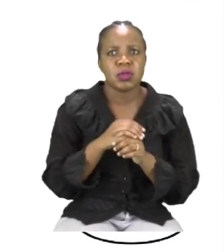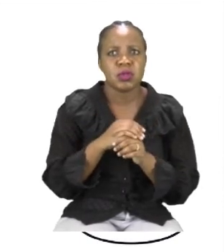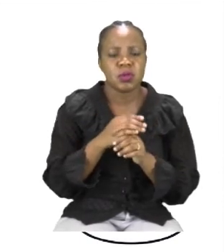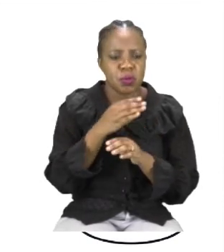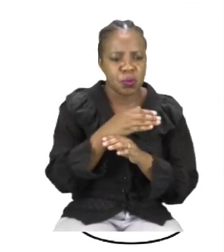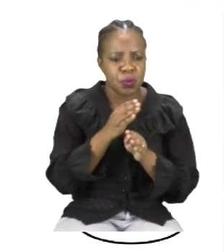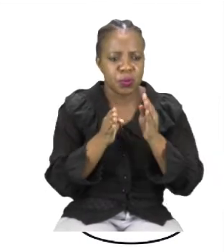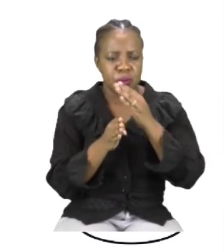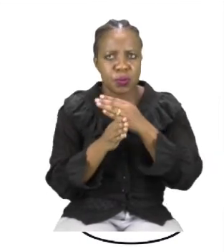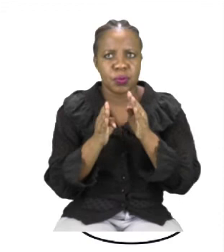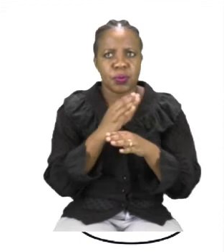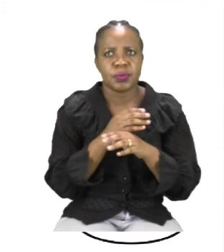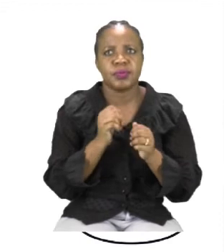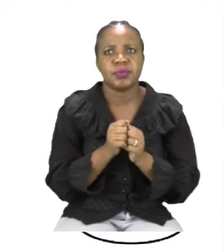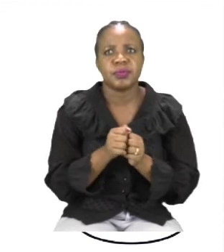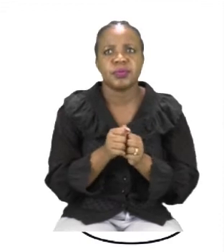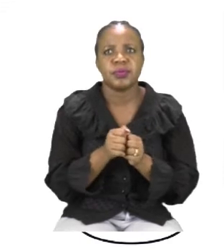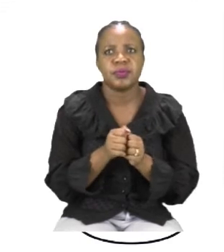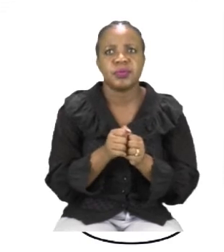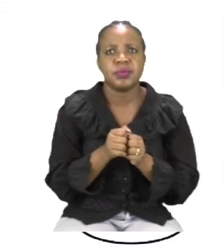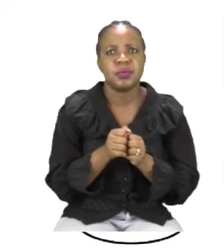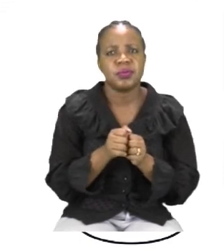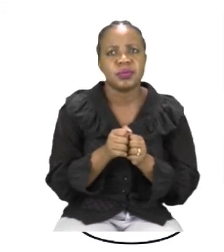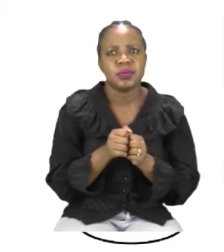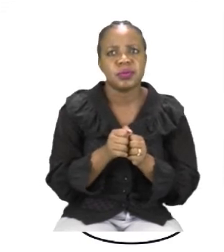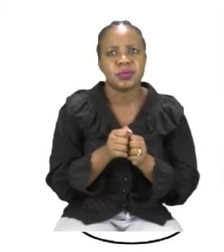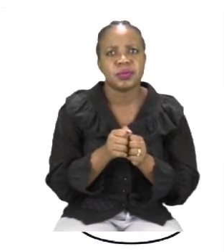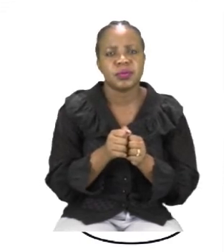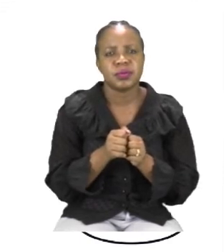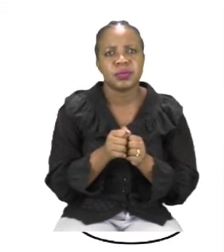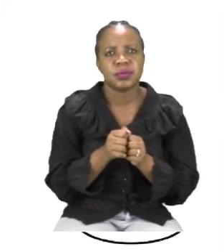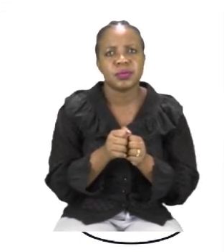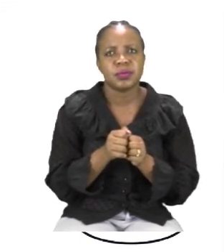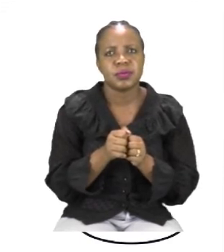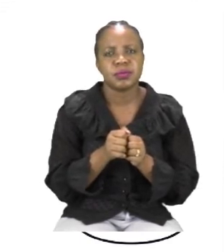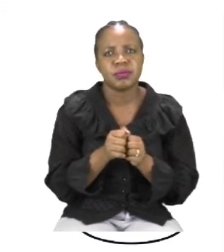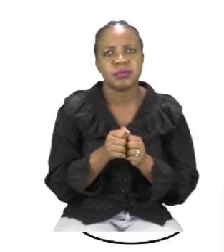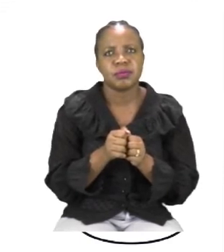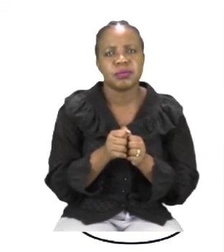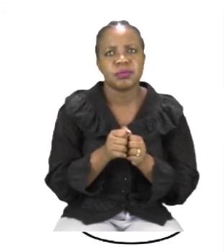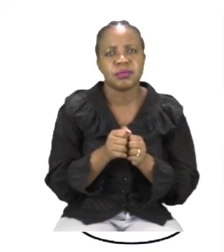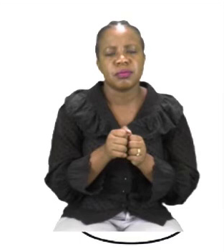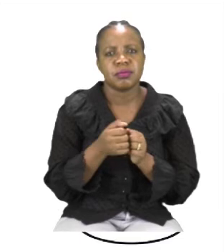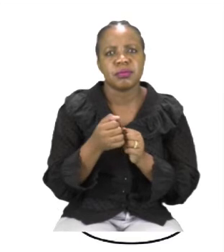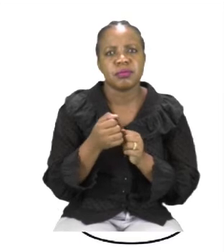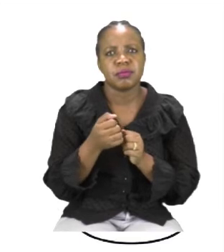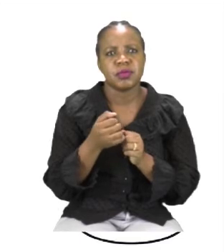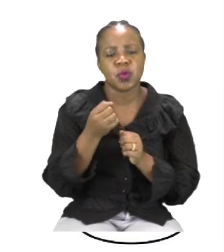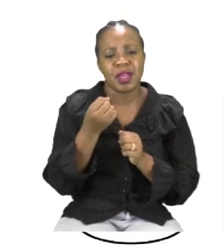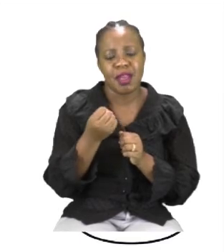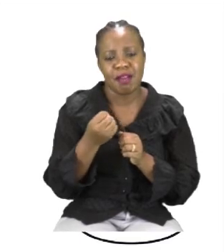up. And last but not least, we have a party hat. Now those are very fun for